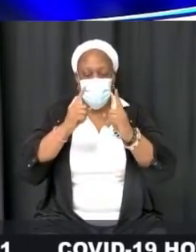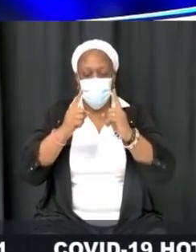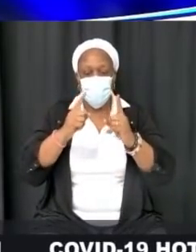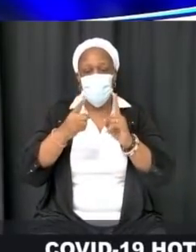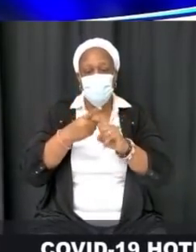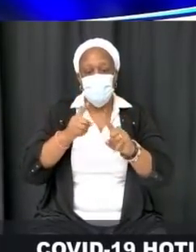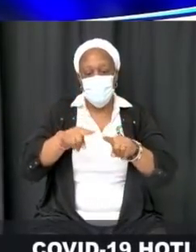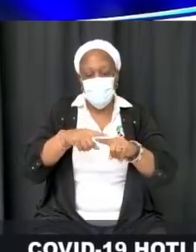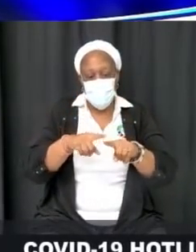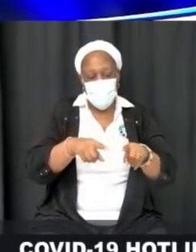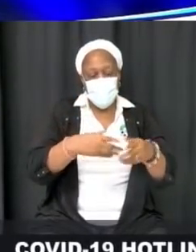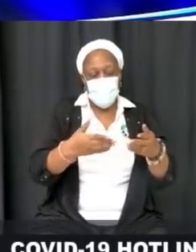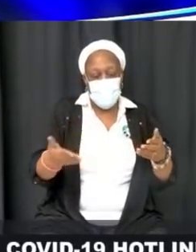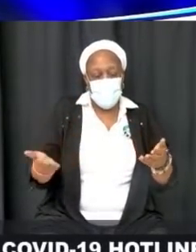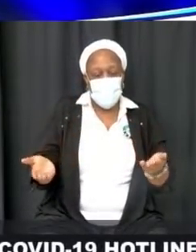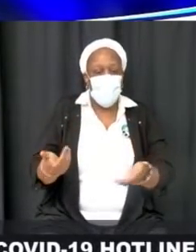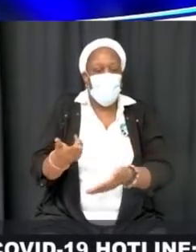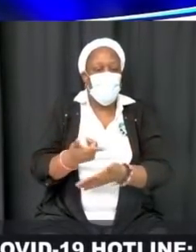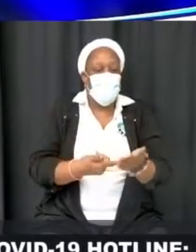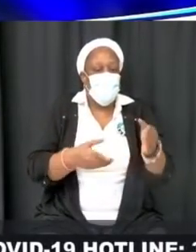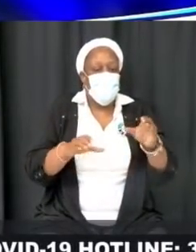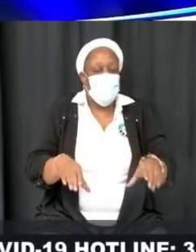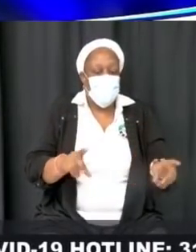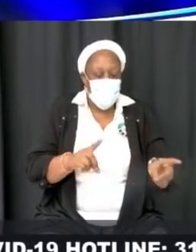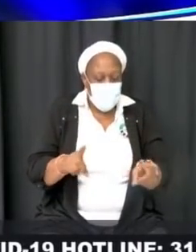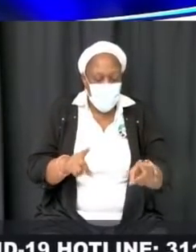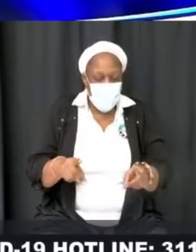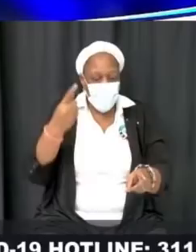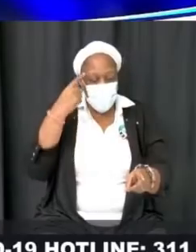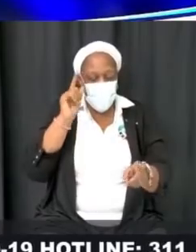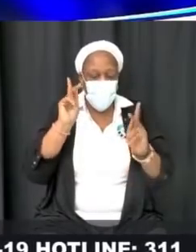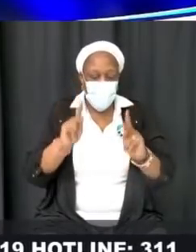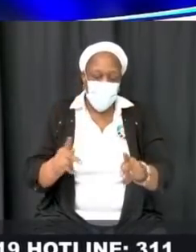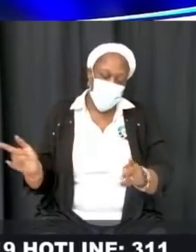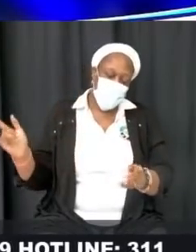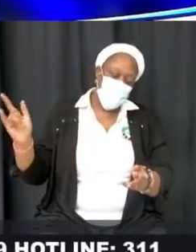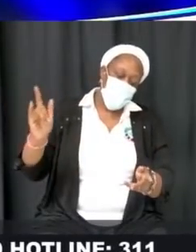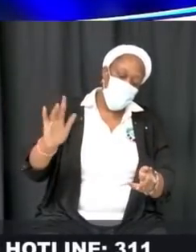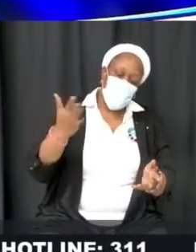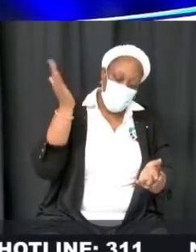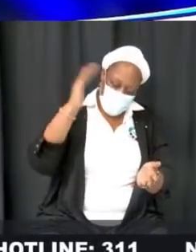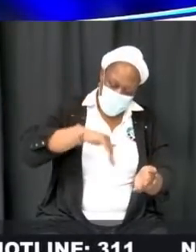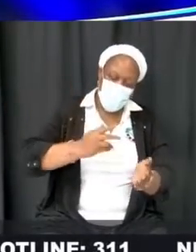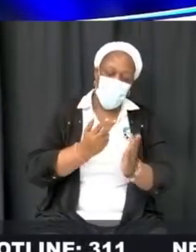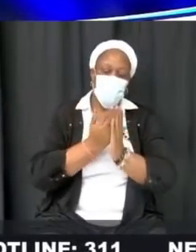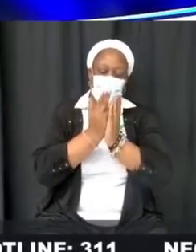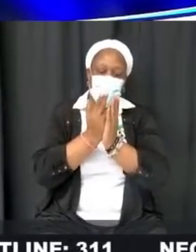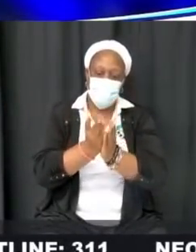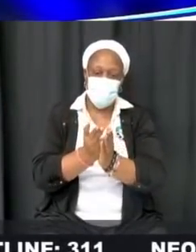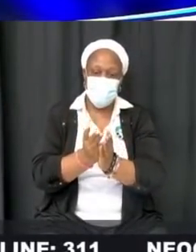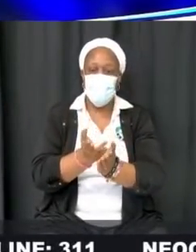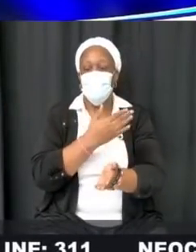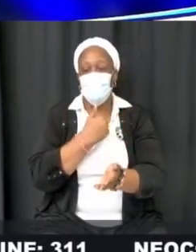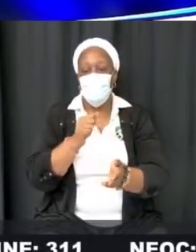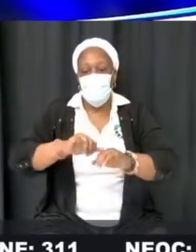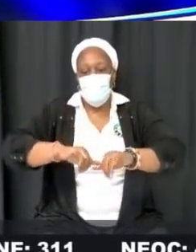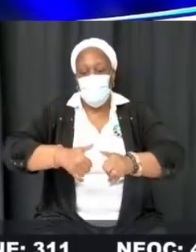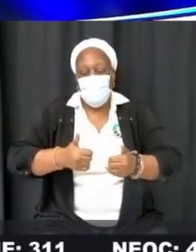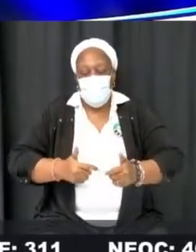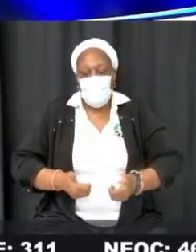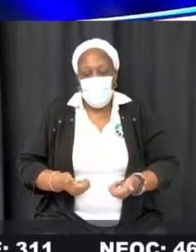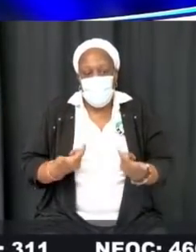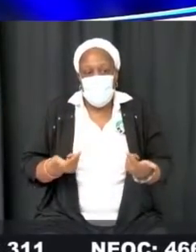revised protocols for crews, persons traveling in, as well as how we continue to live with COVID-19 as well.